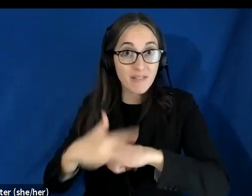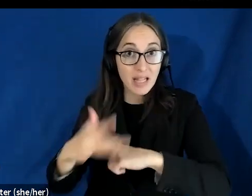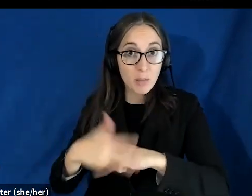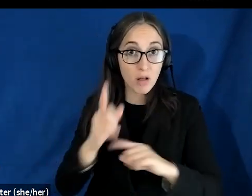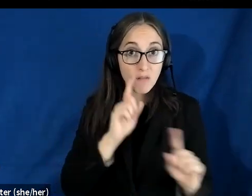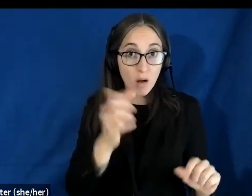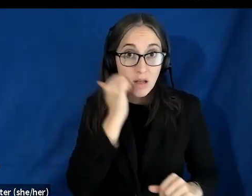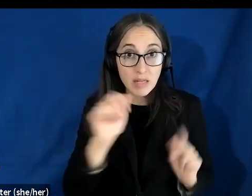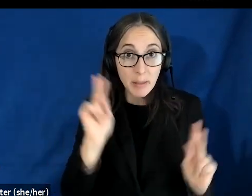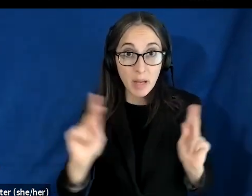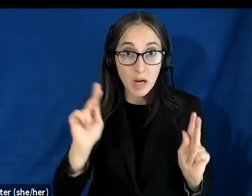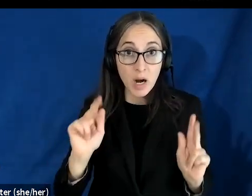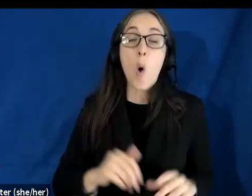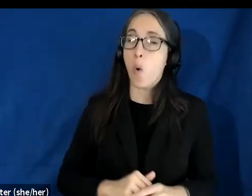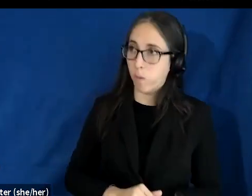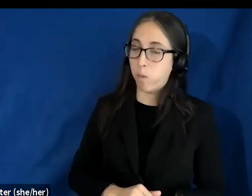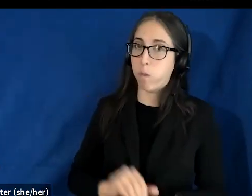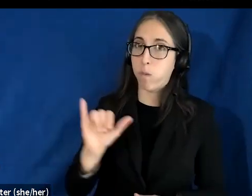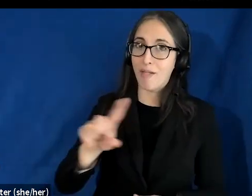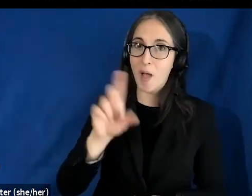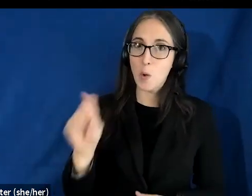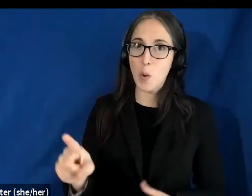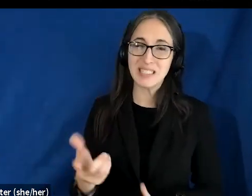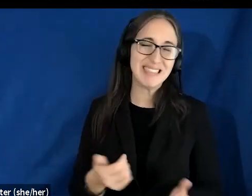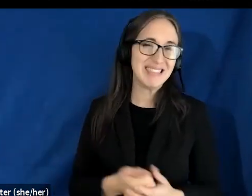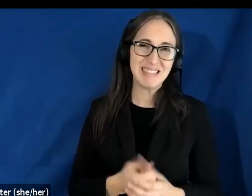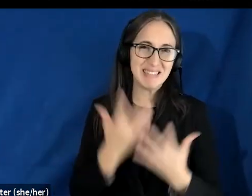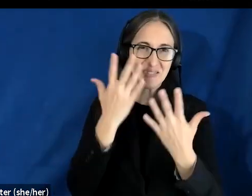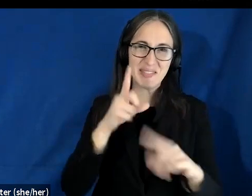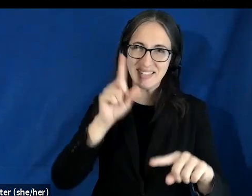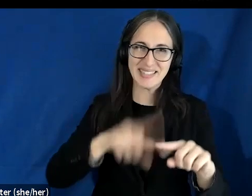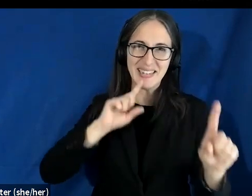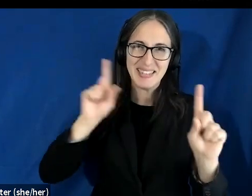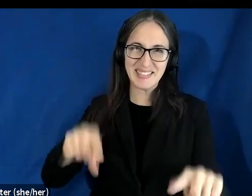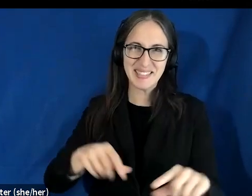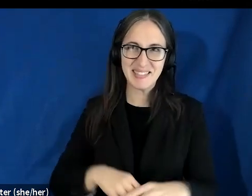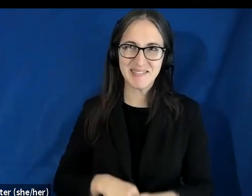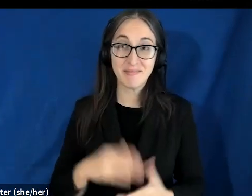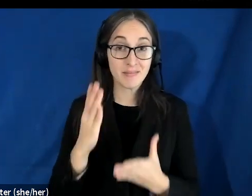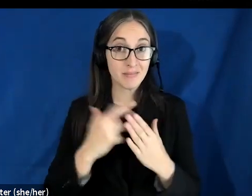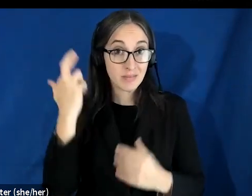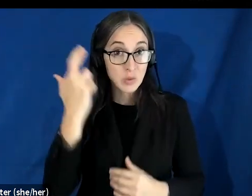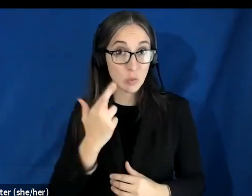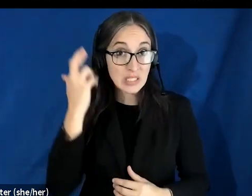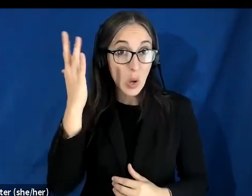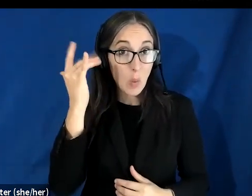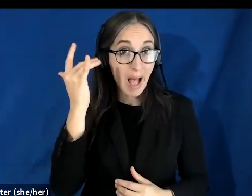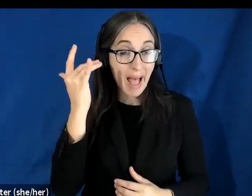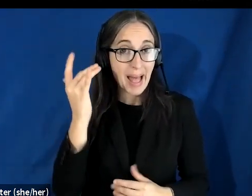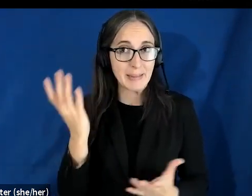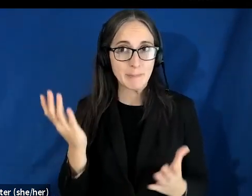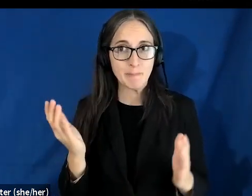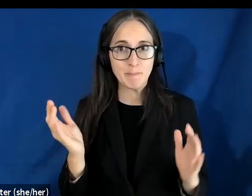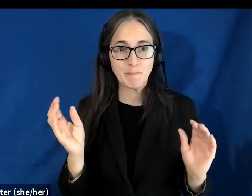That is a question I really cannot answer right now. And part of the reason is because there isn't really a ton